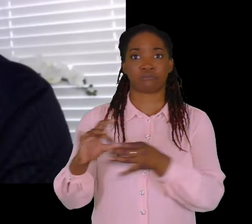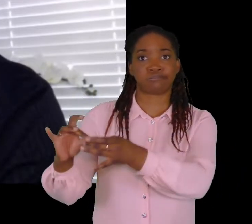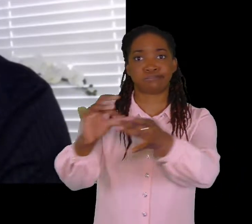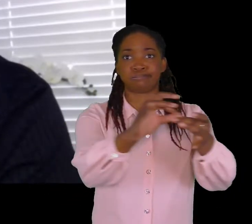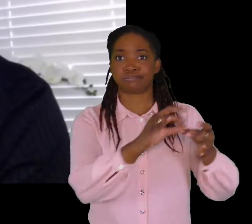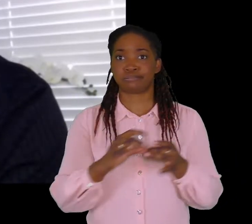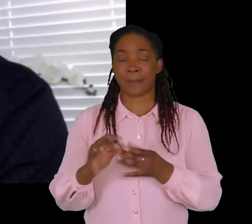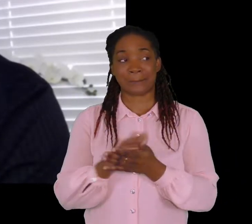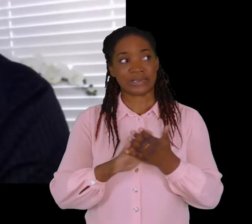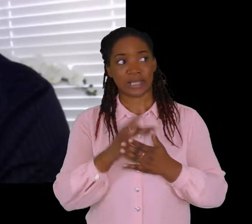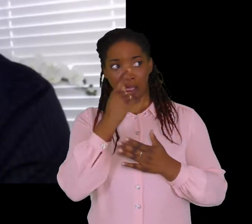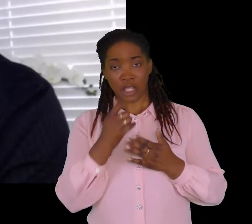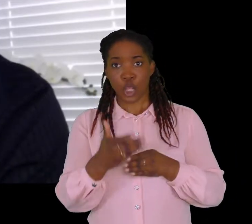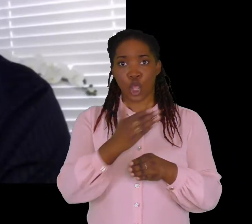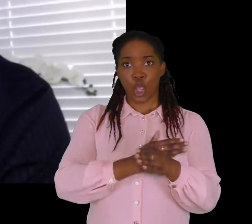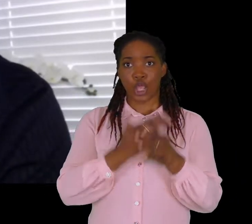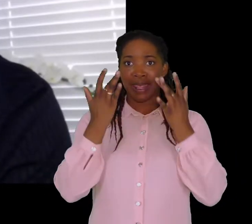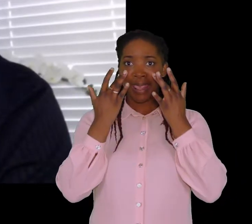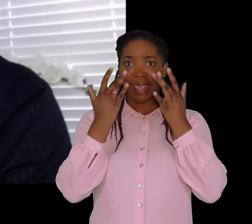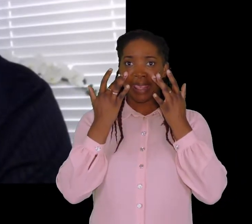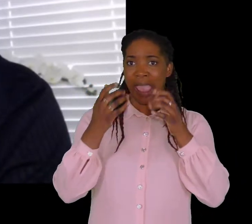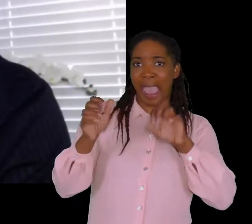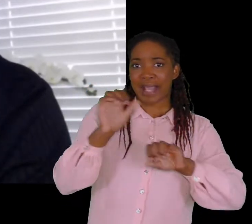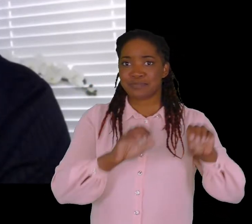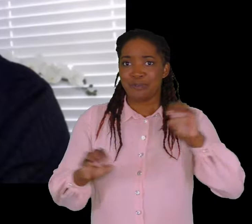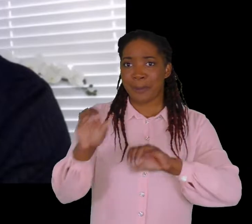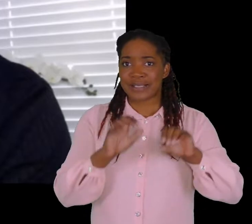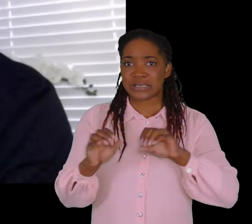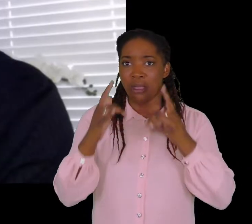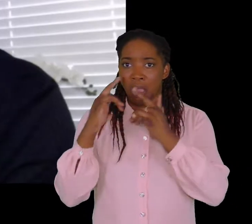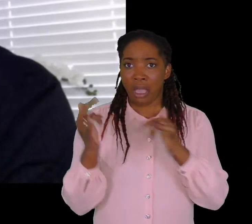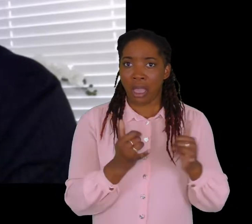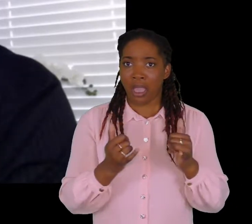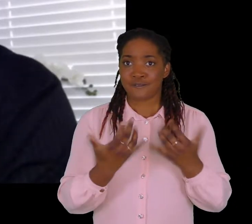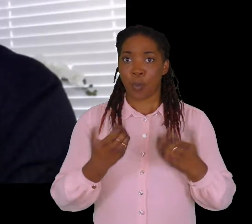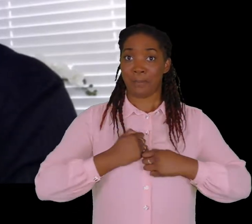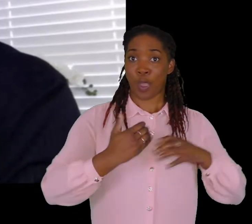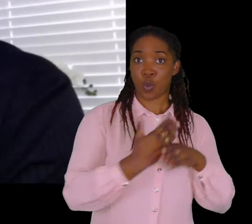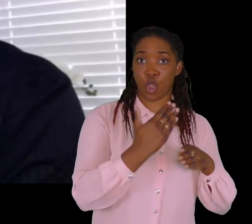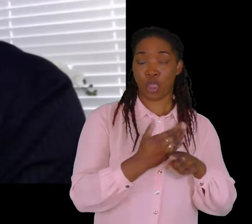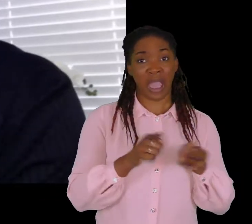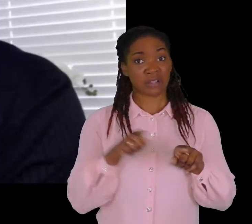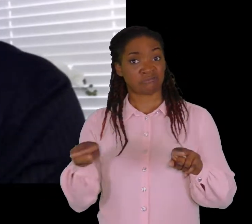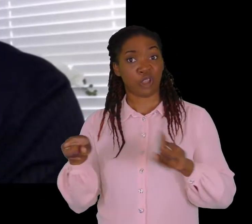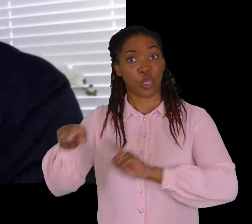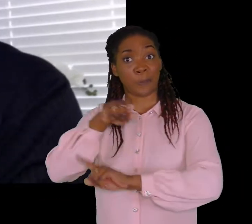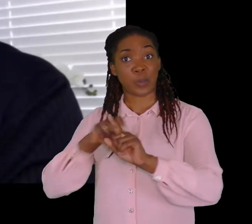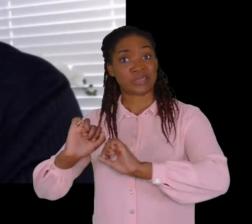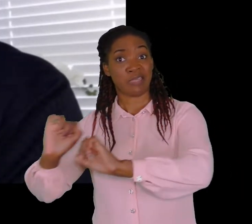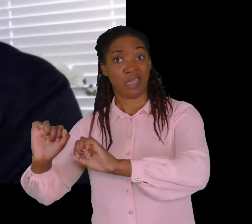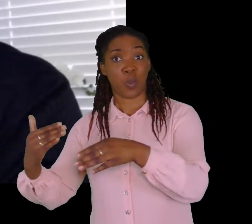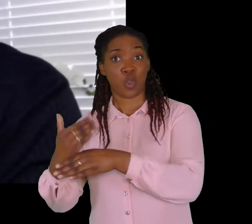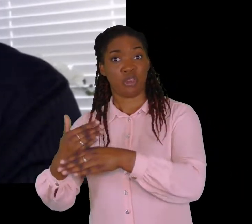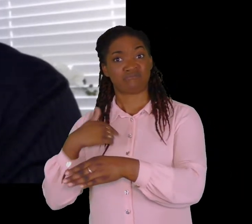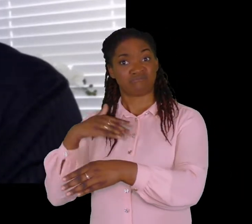that allowed me to these early experiments of exhibition making, not only for my own work, but for the community which I felt I